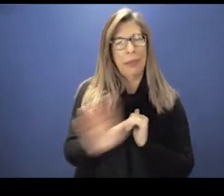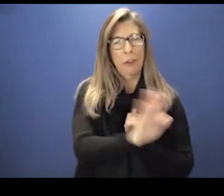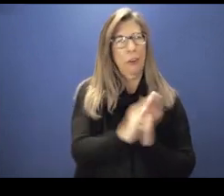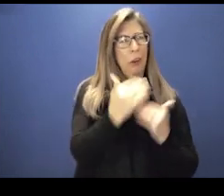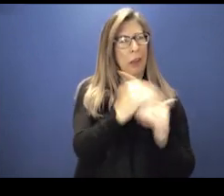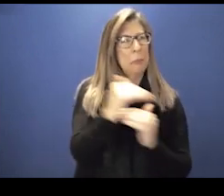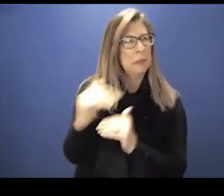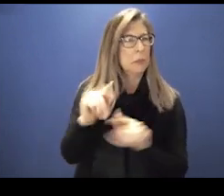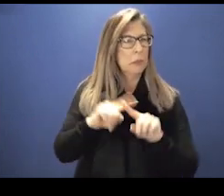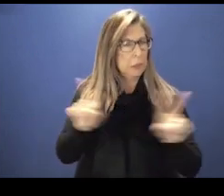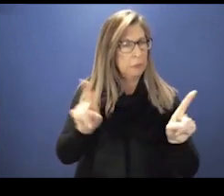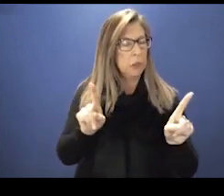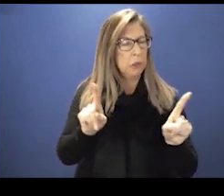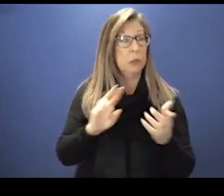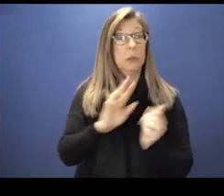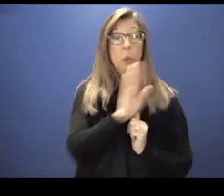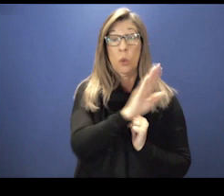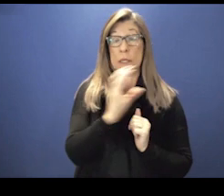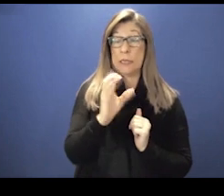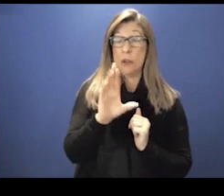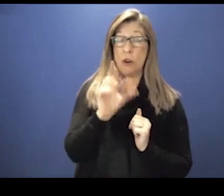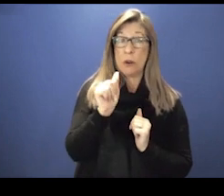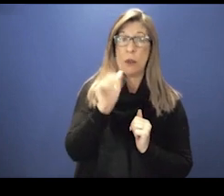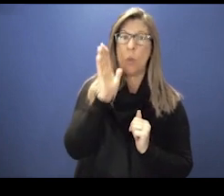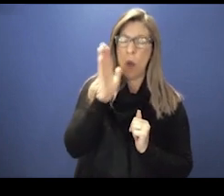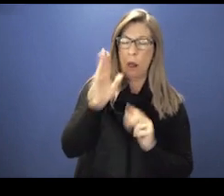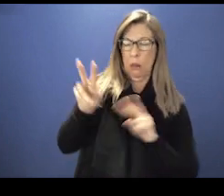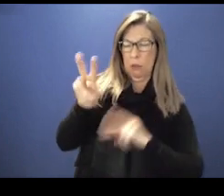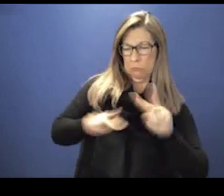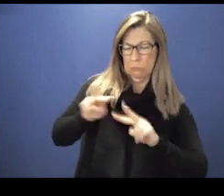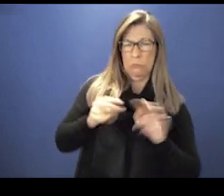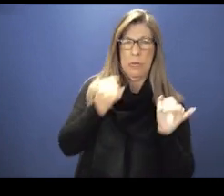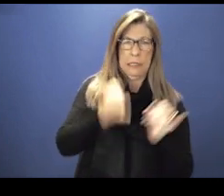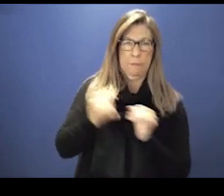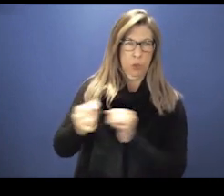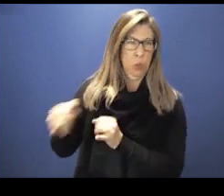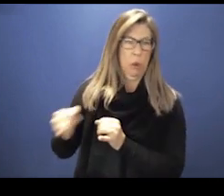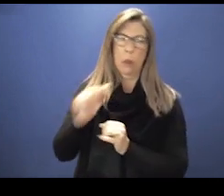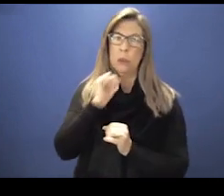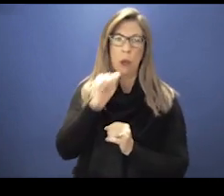all DTC applications are examined on a case-by-case basis.